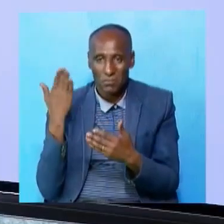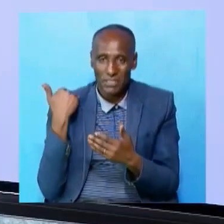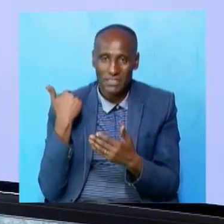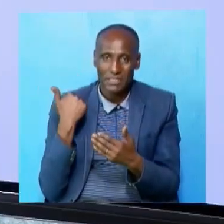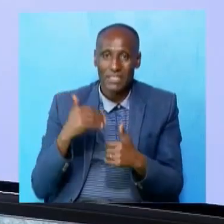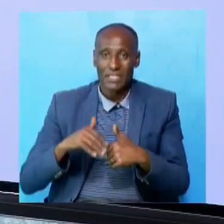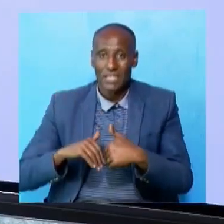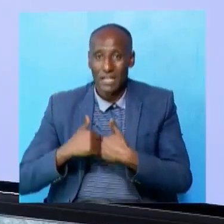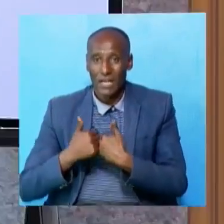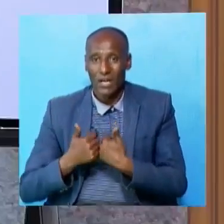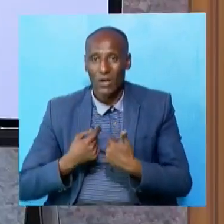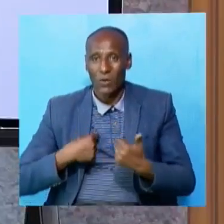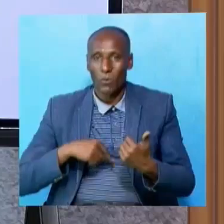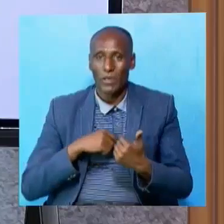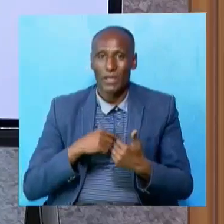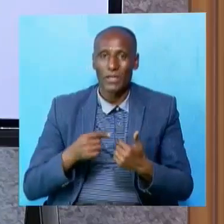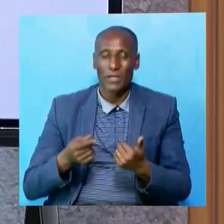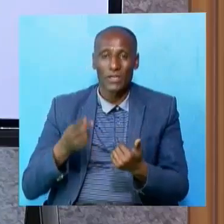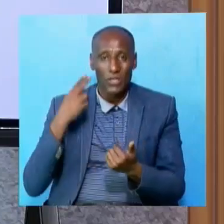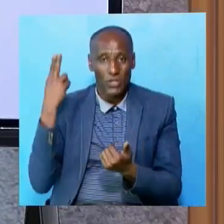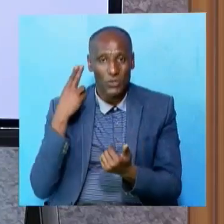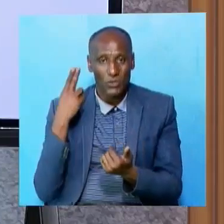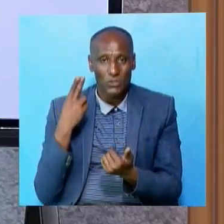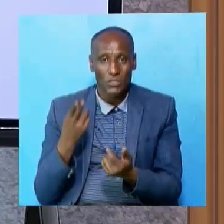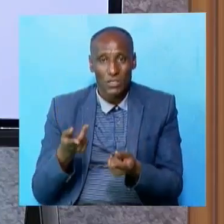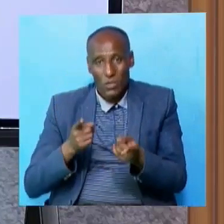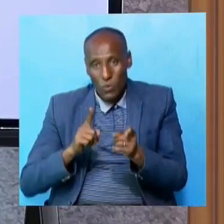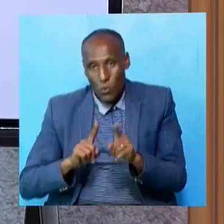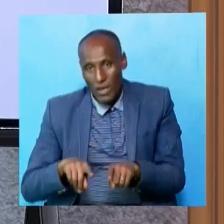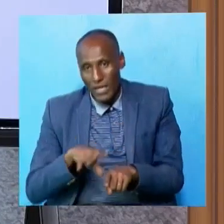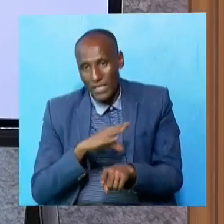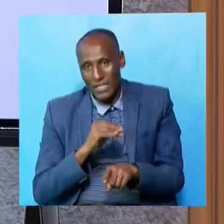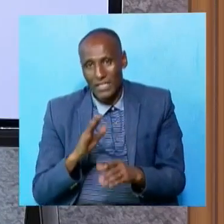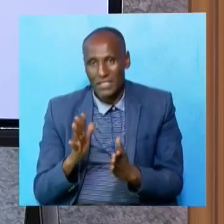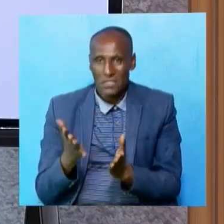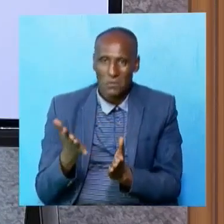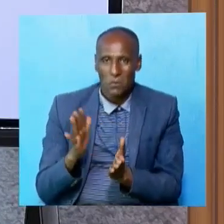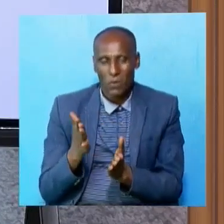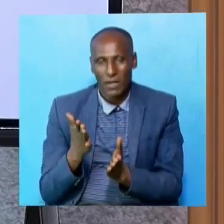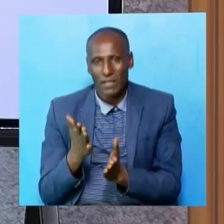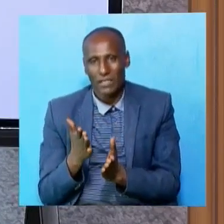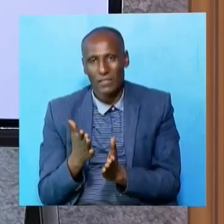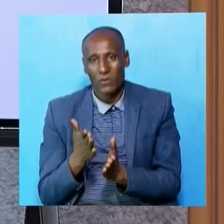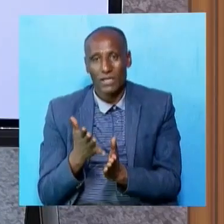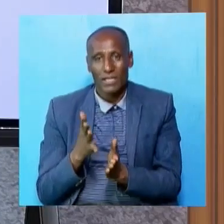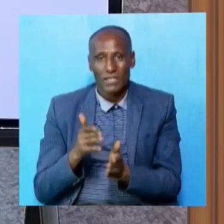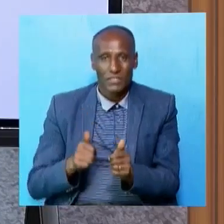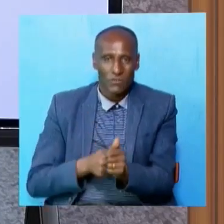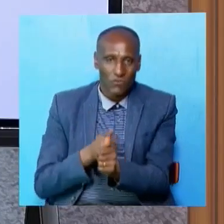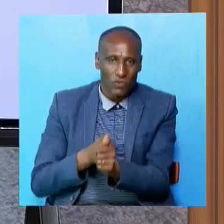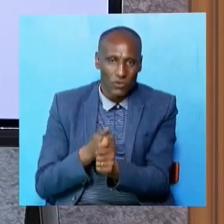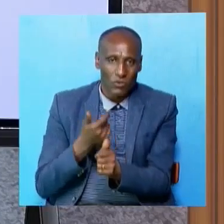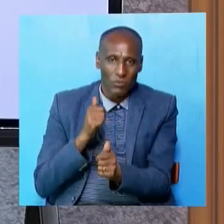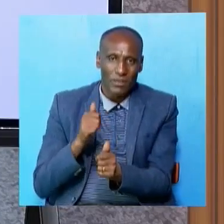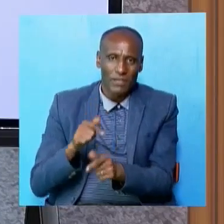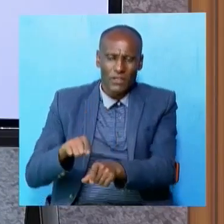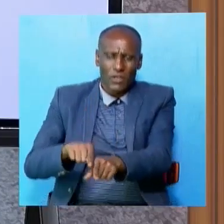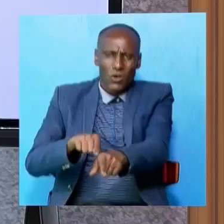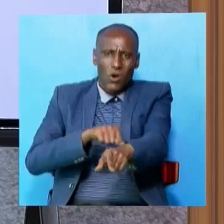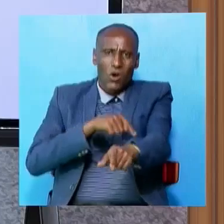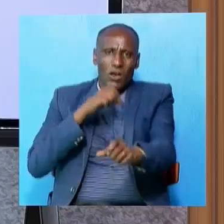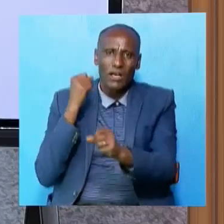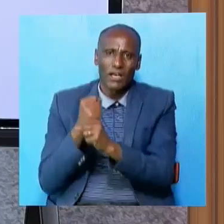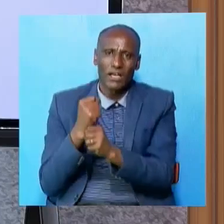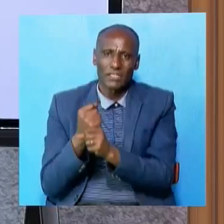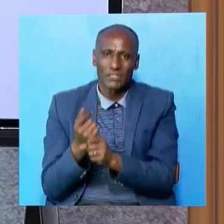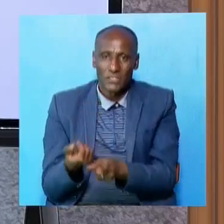we use when and while. And then we also say what? While is followed by the long action and